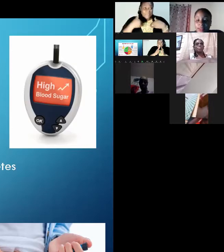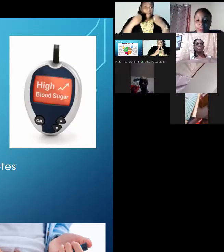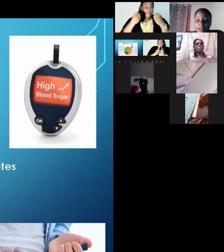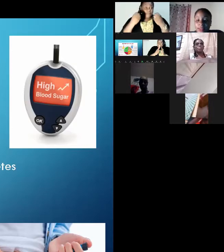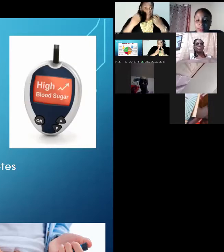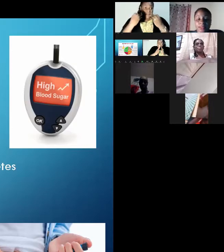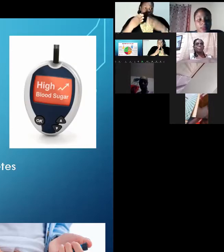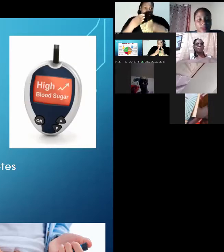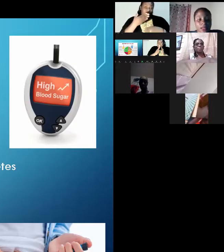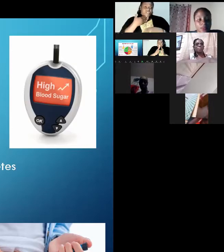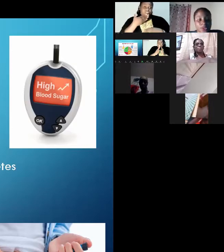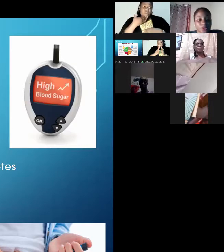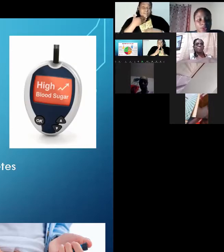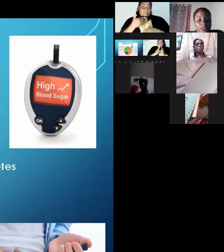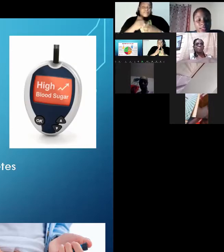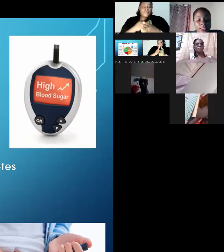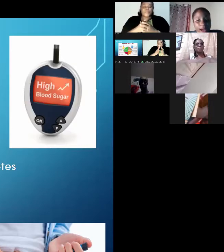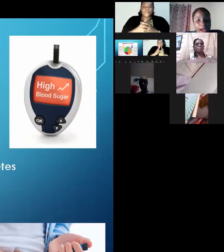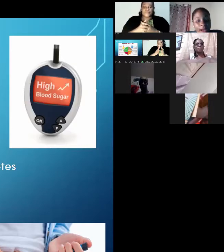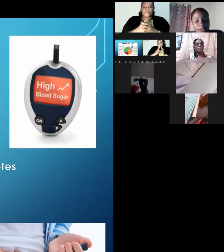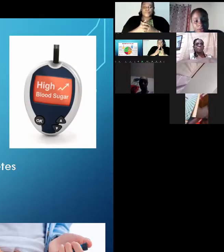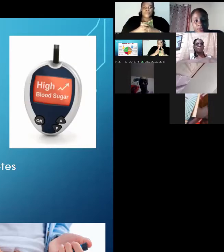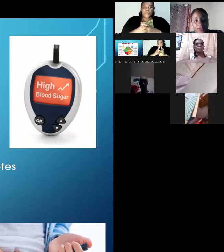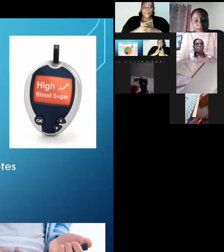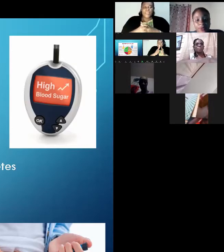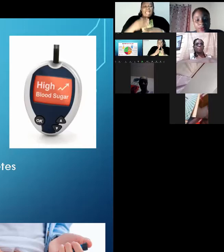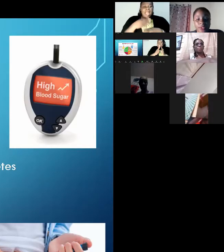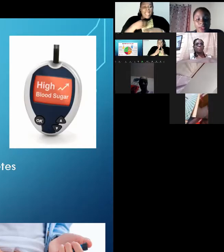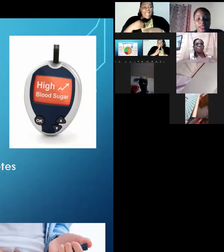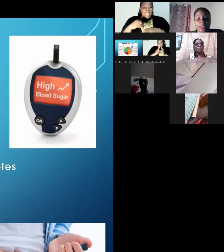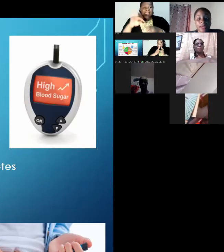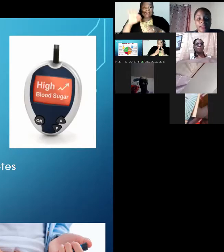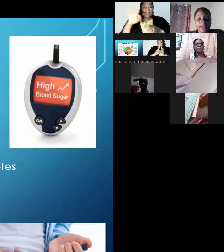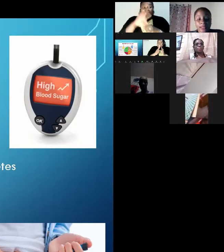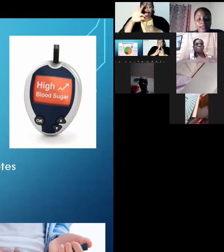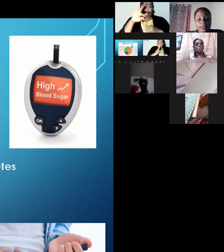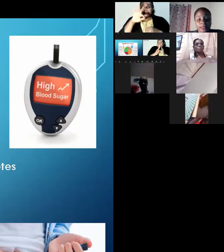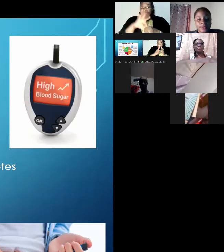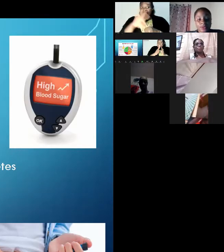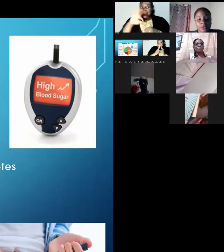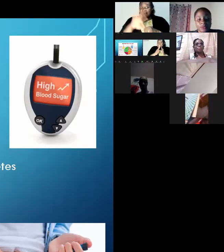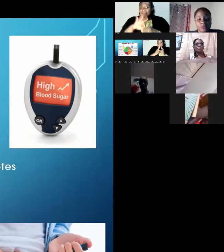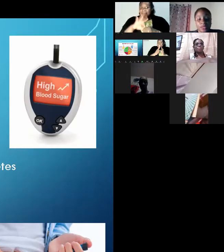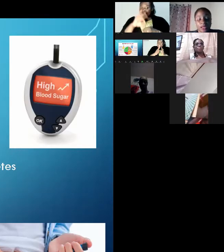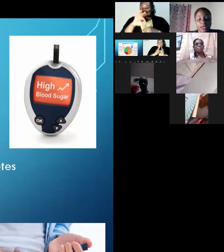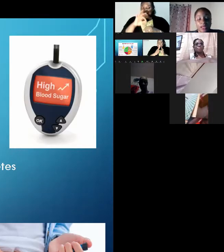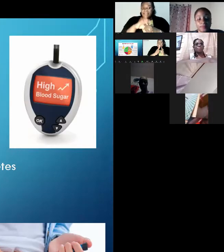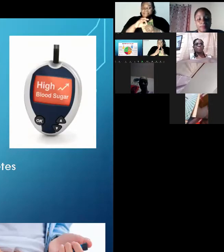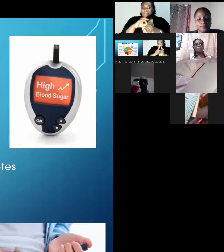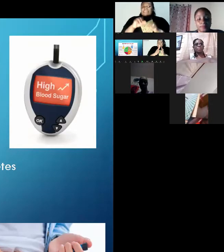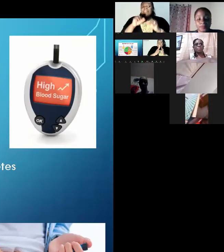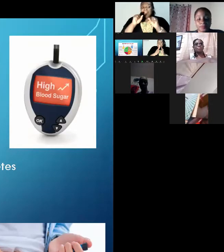these things, sugary snacks and drinks and foods, again can lead to